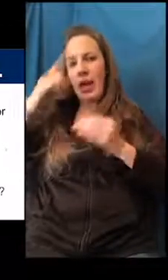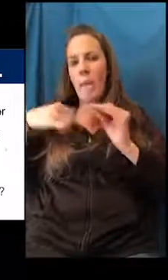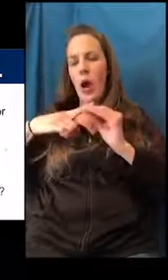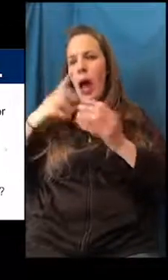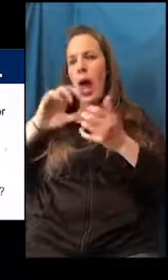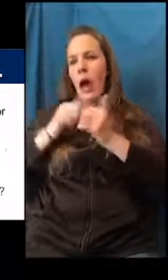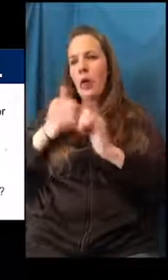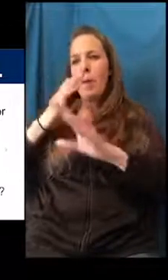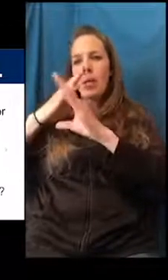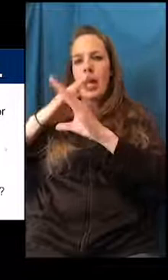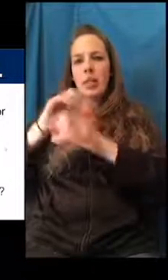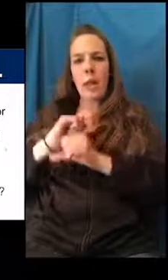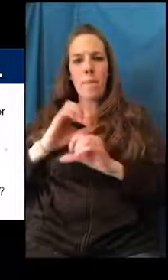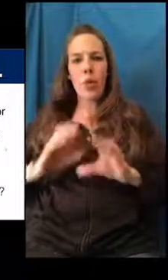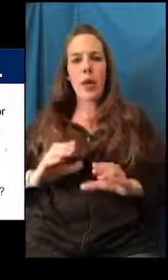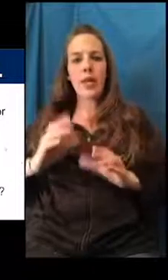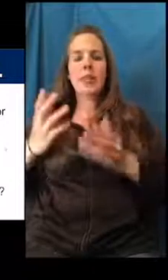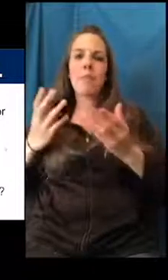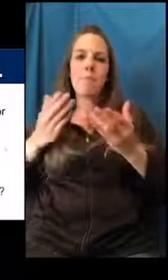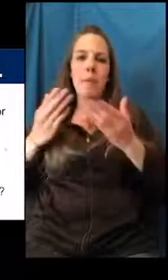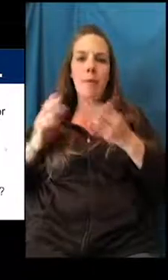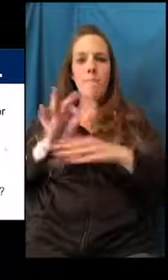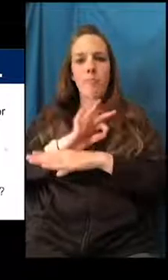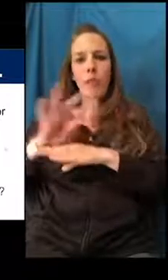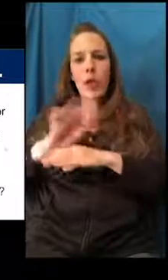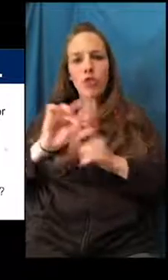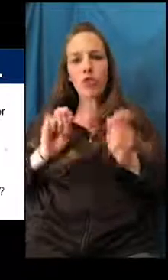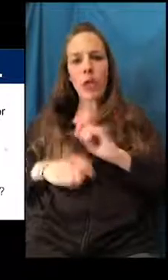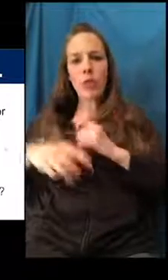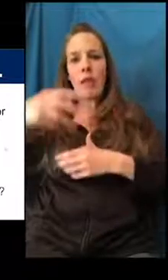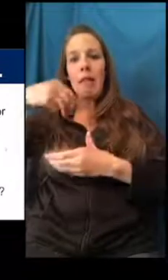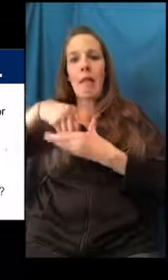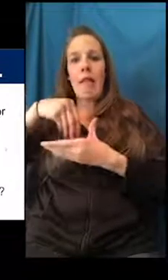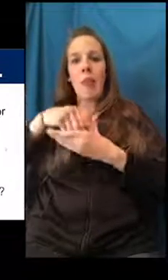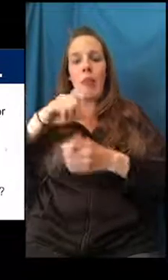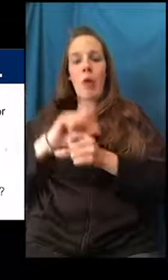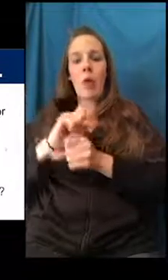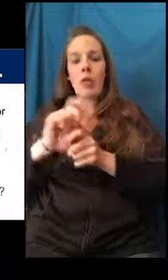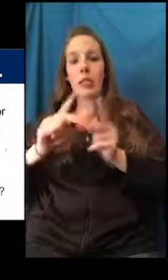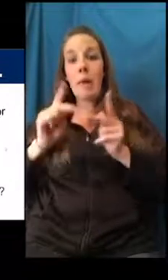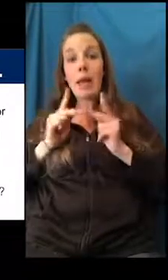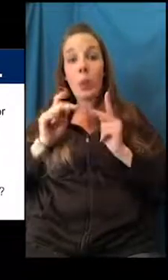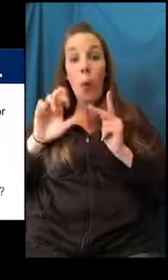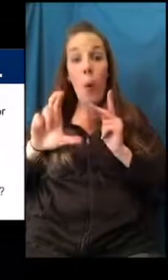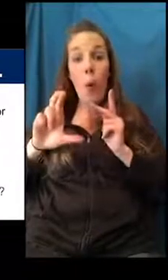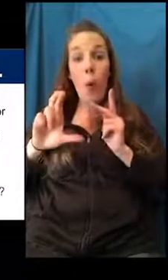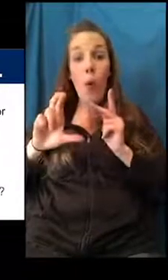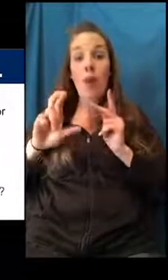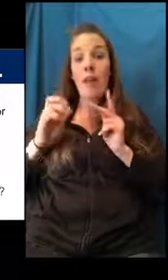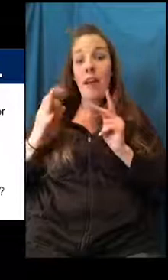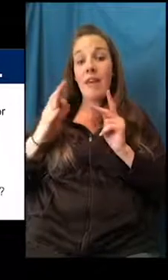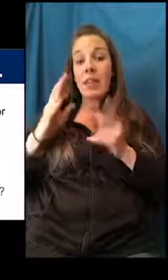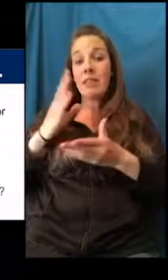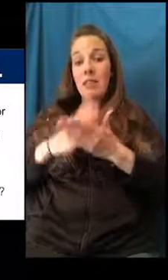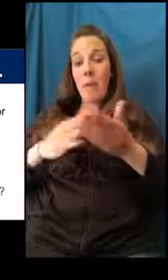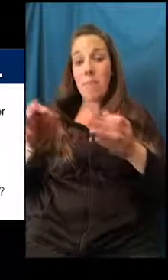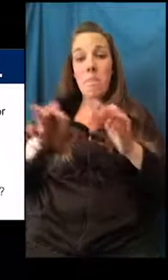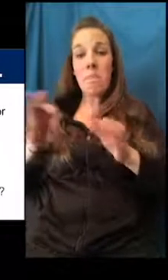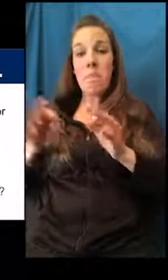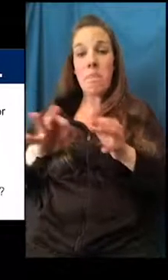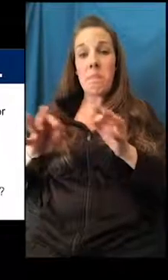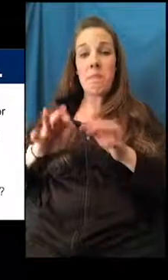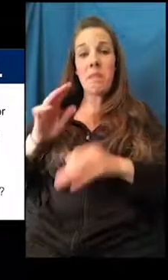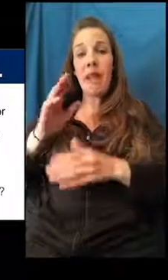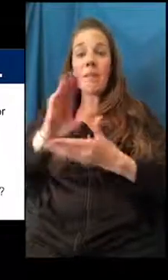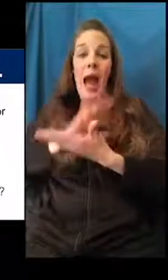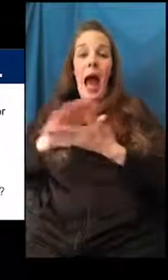that be some functional changes within the workspace or if that is just some guidance on hygiene